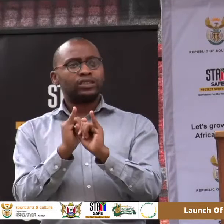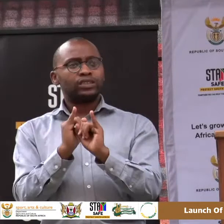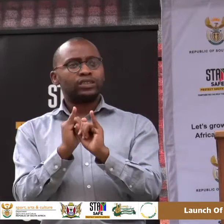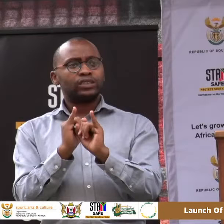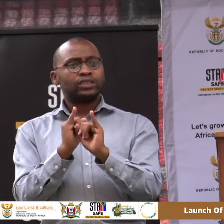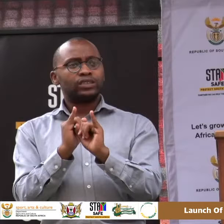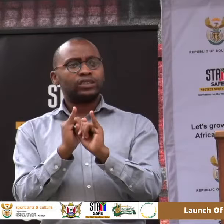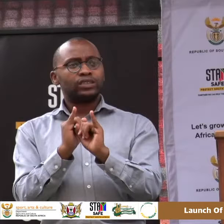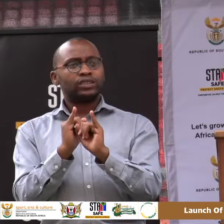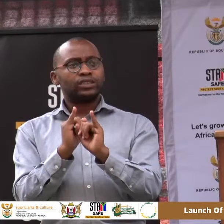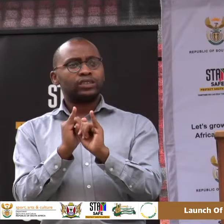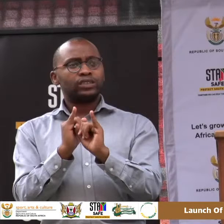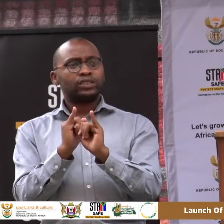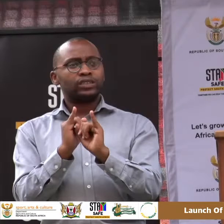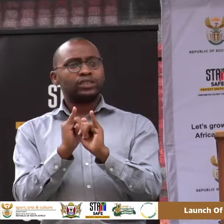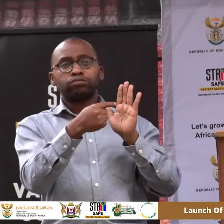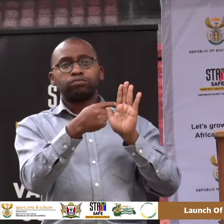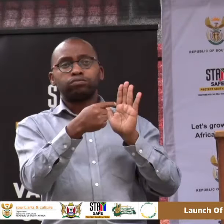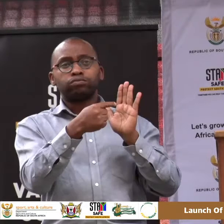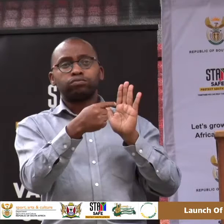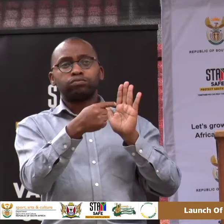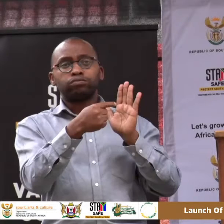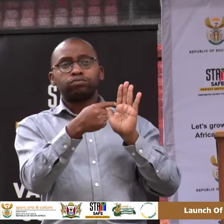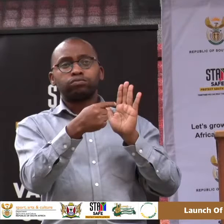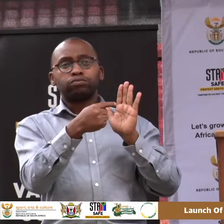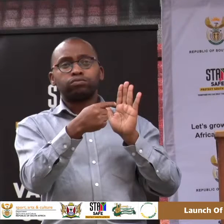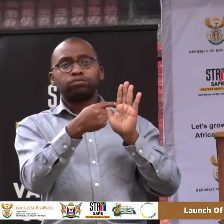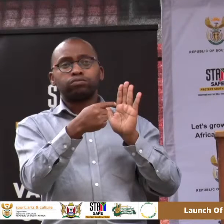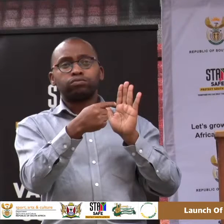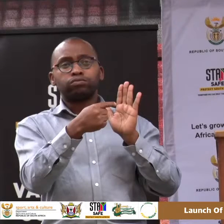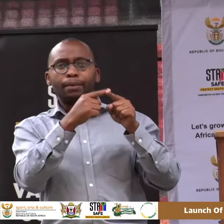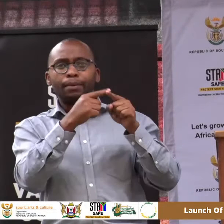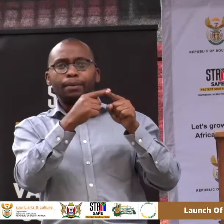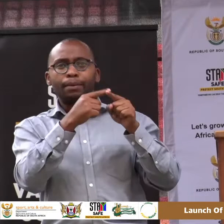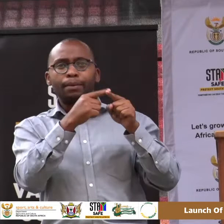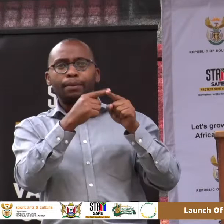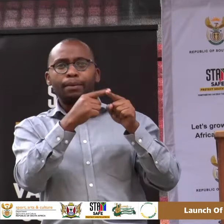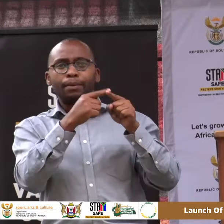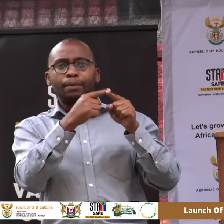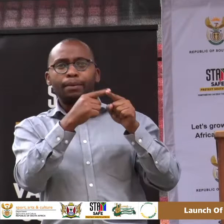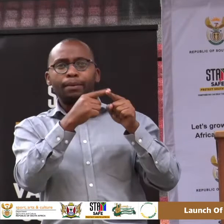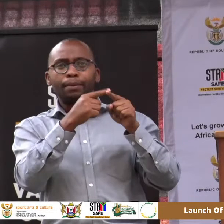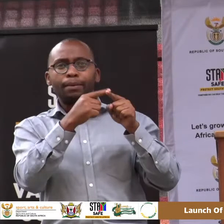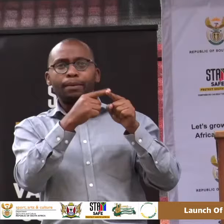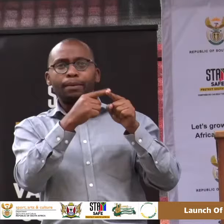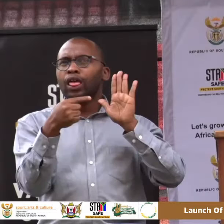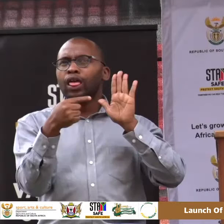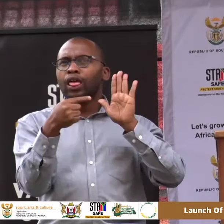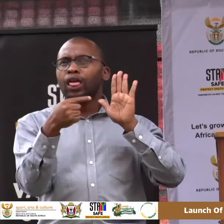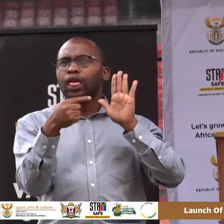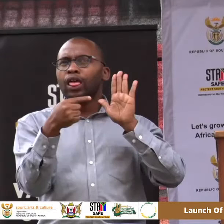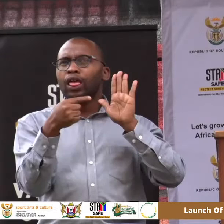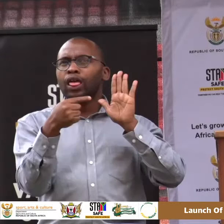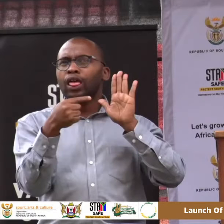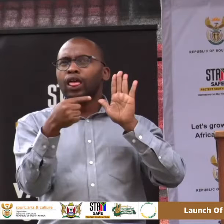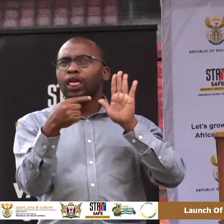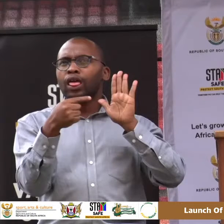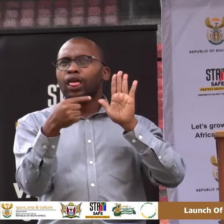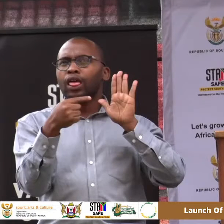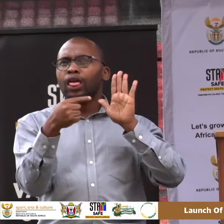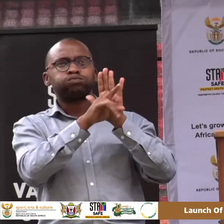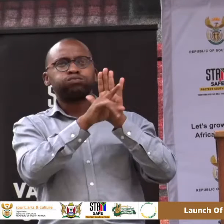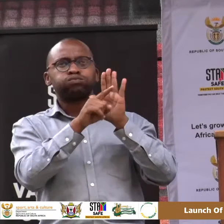played before we are welcome to this beautiful event. It's a video that is showing the